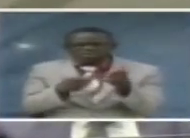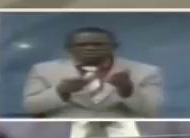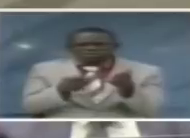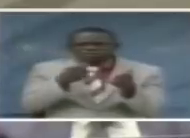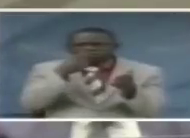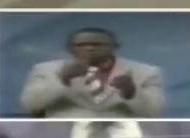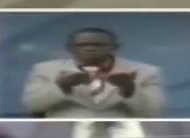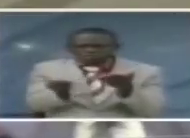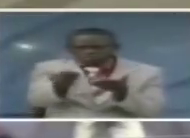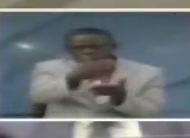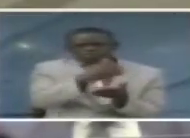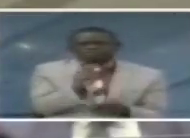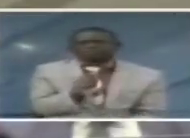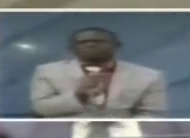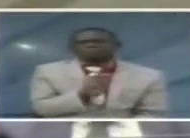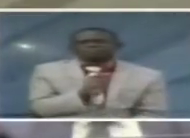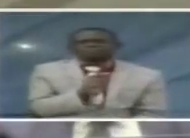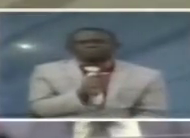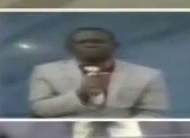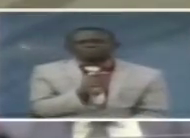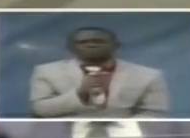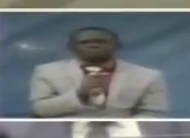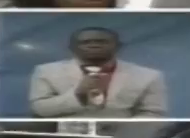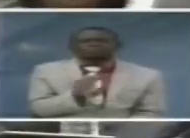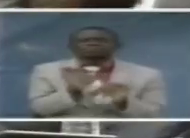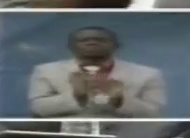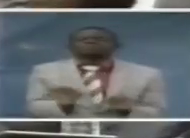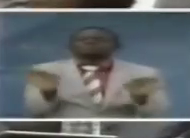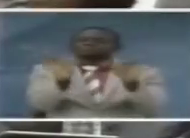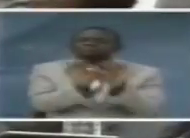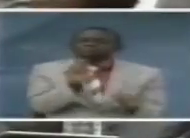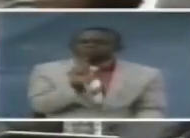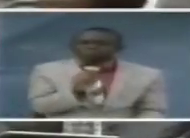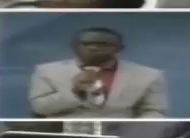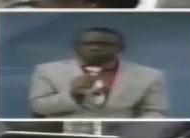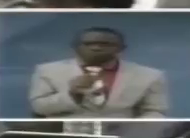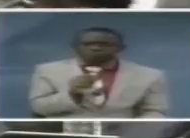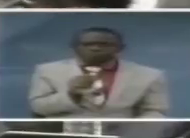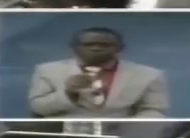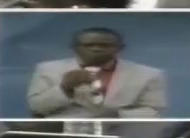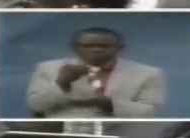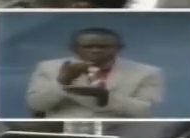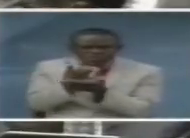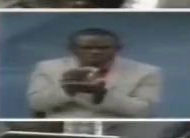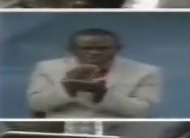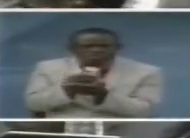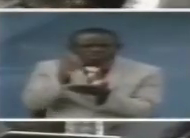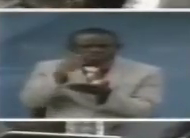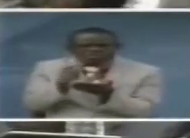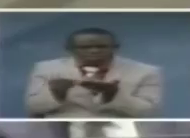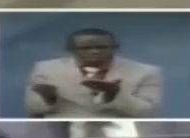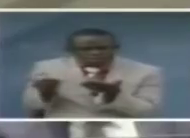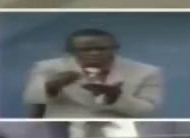services, risk management, enforcement, and compliance. This is necessary to ensure